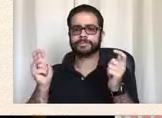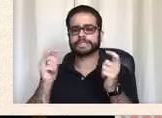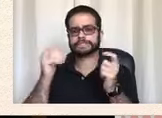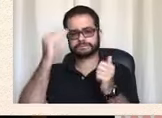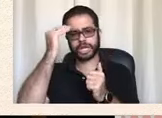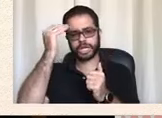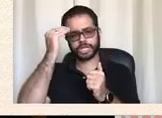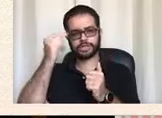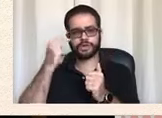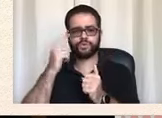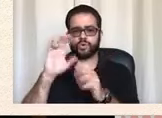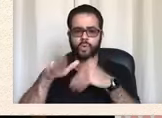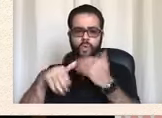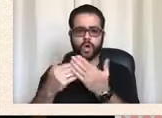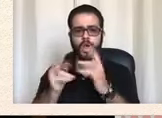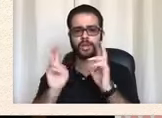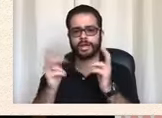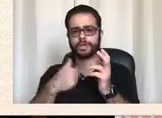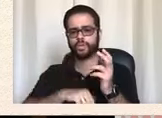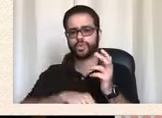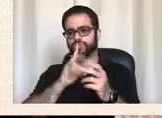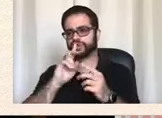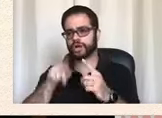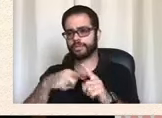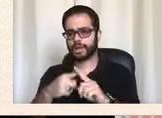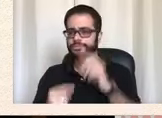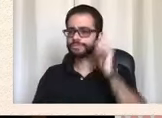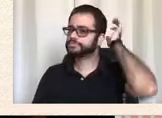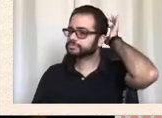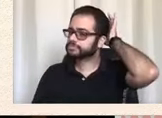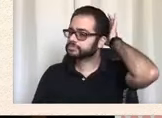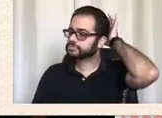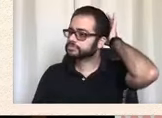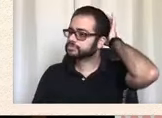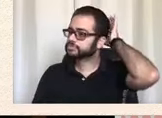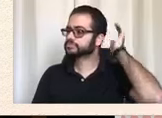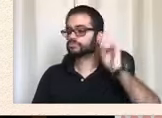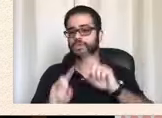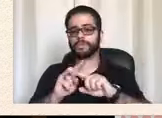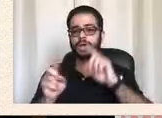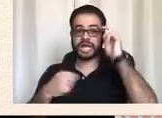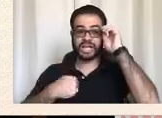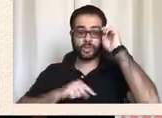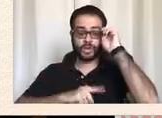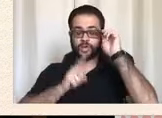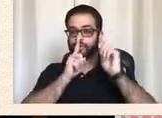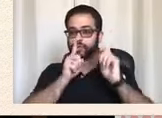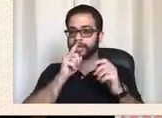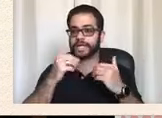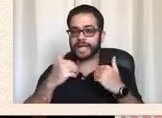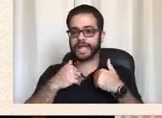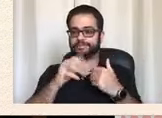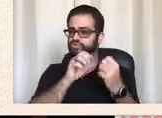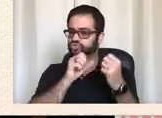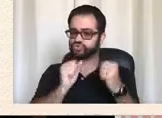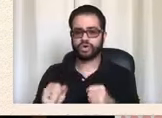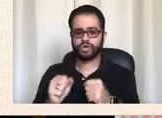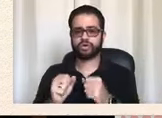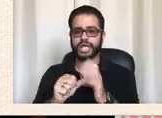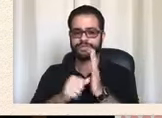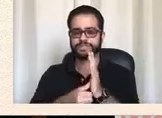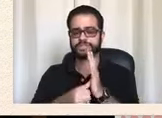I'm going to go over those in a few minutes with you guys. But we really have a very strong emphasis on making sure that those people